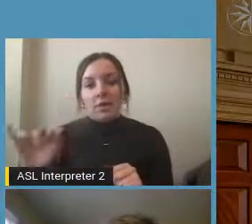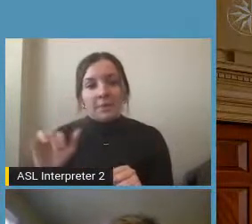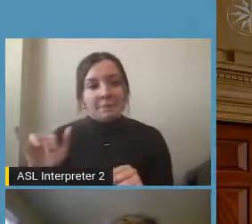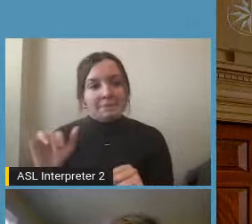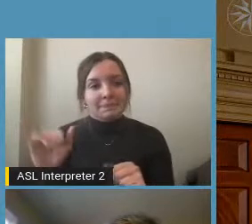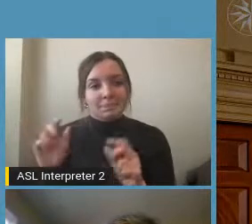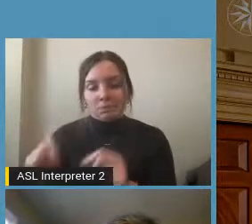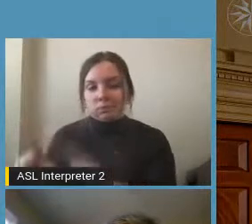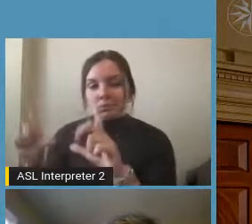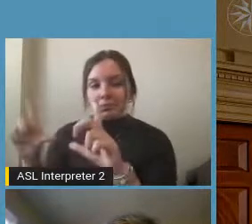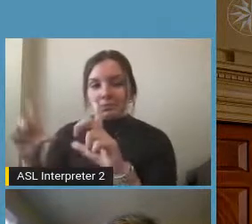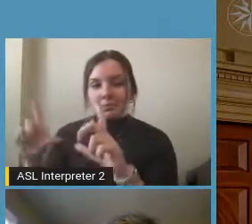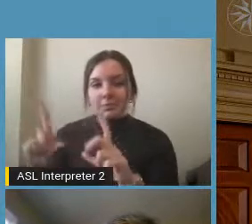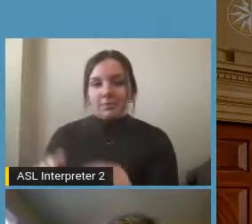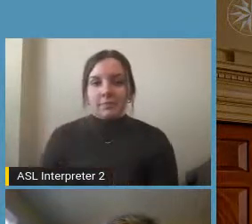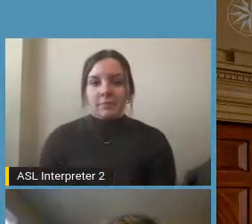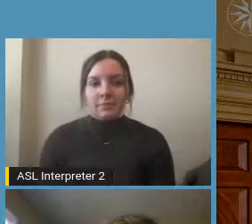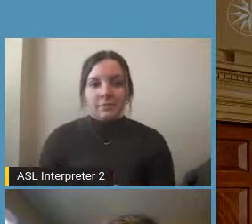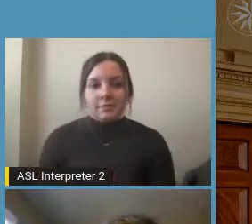So,